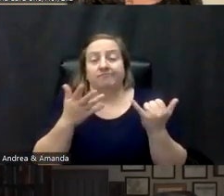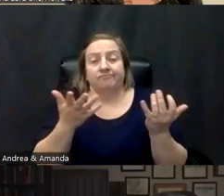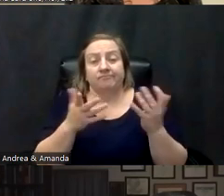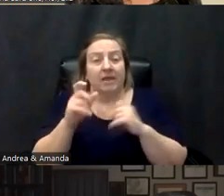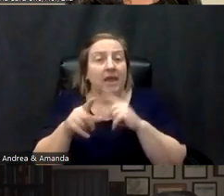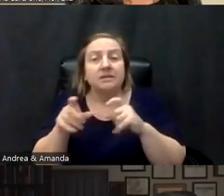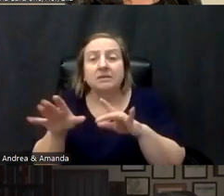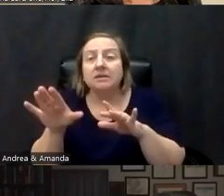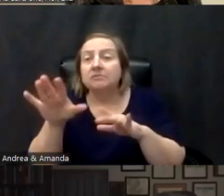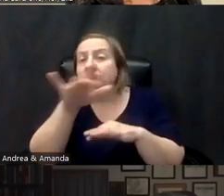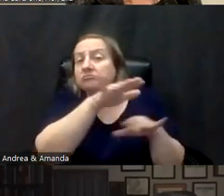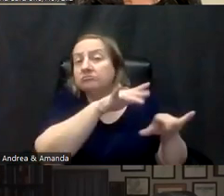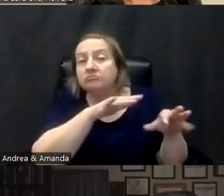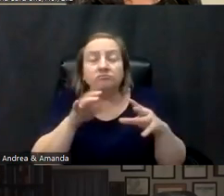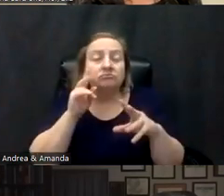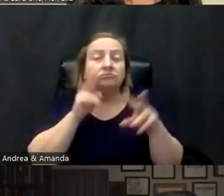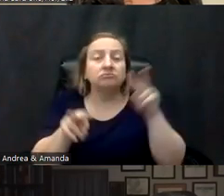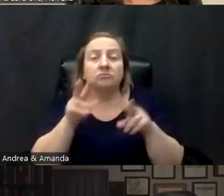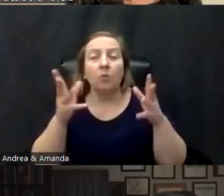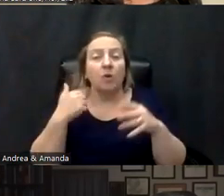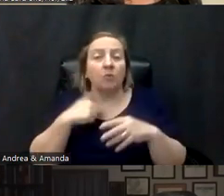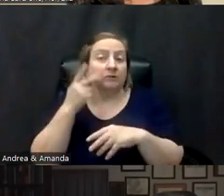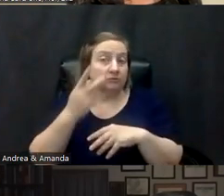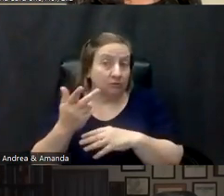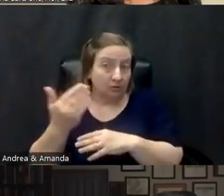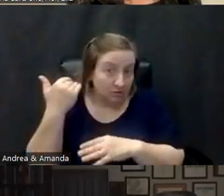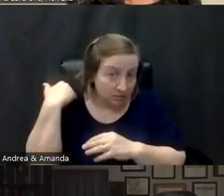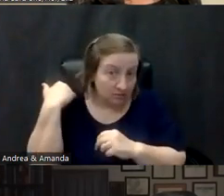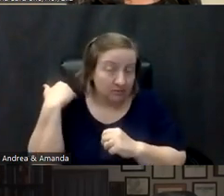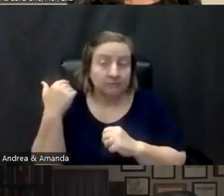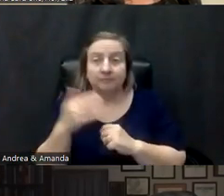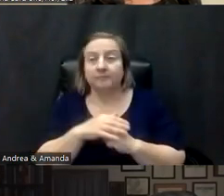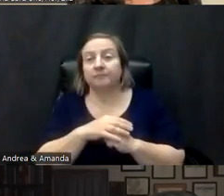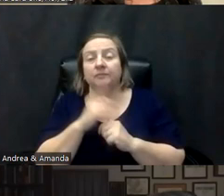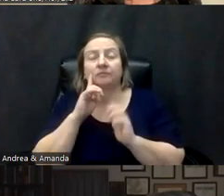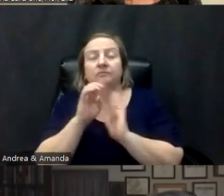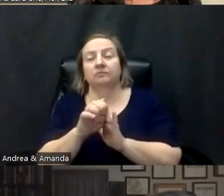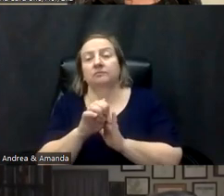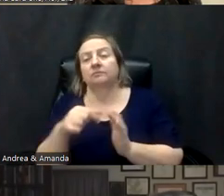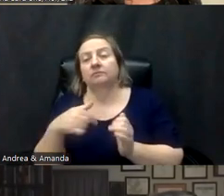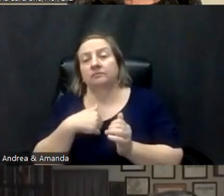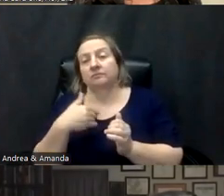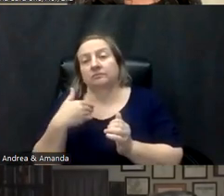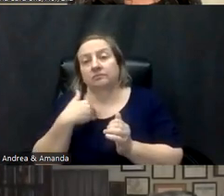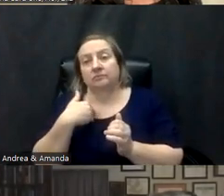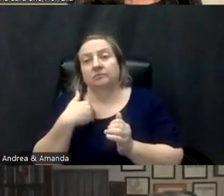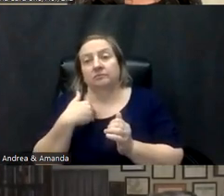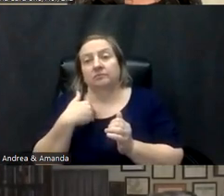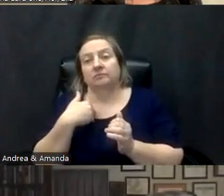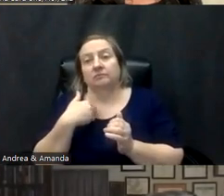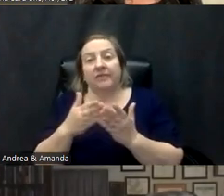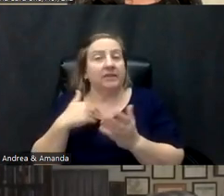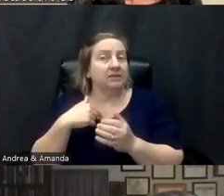asking around. We're looking at things that we've seen in the past. I mean, just for instance, I have these things that I've seen and